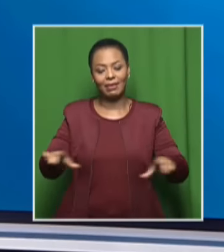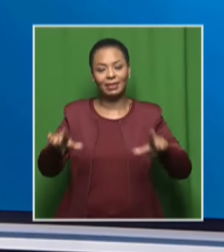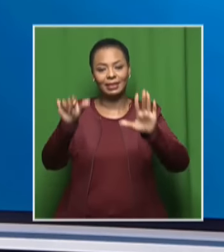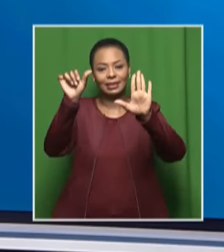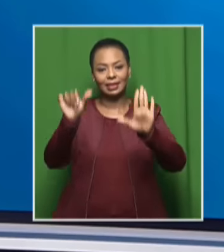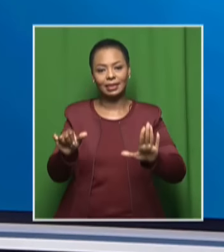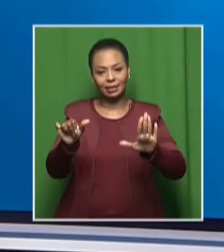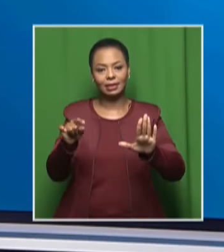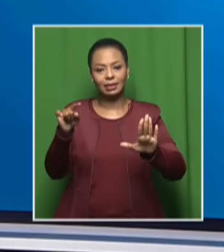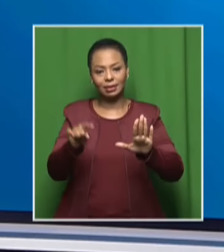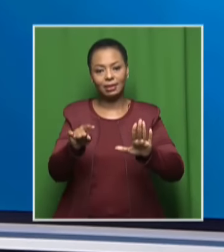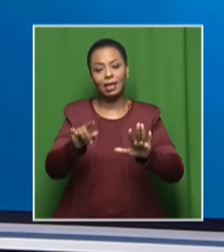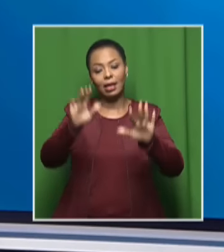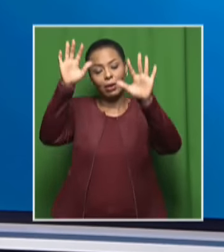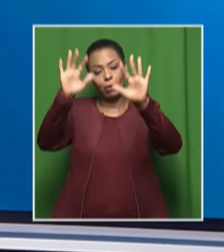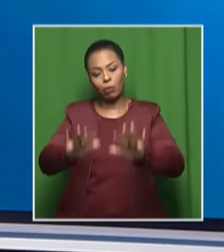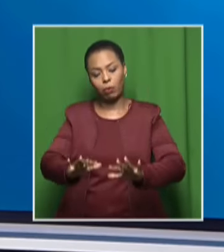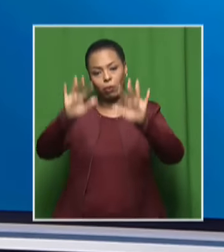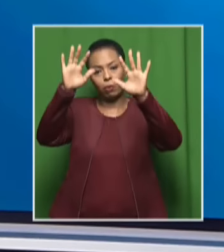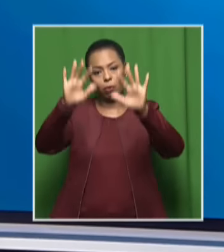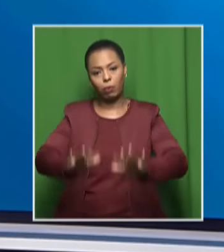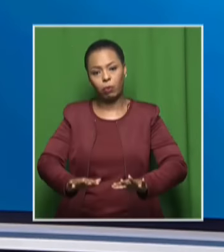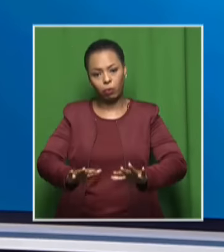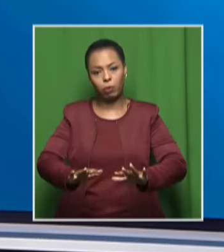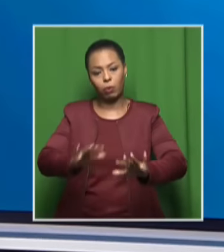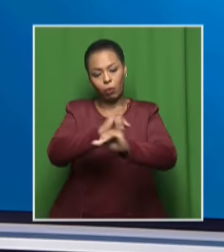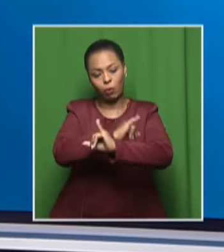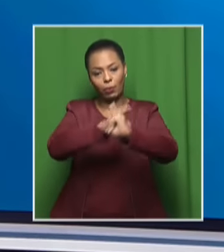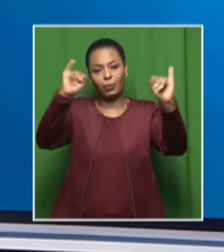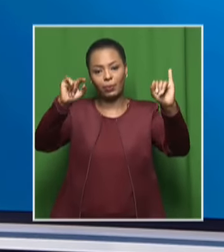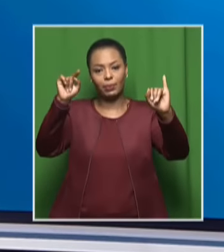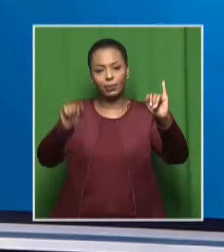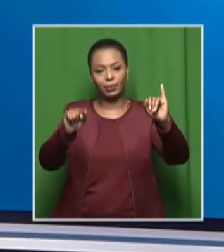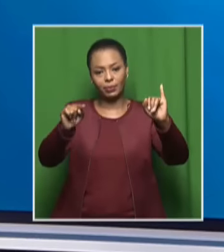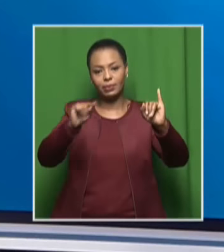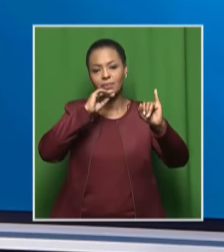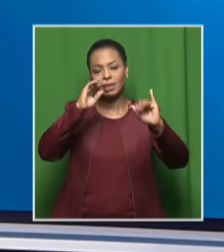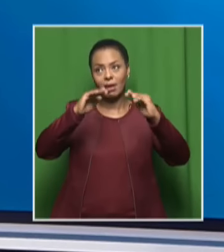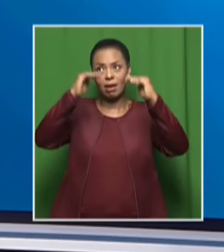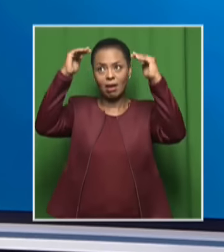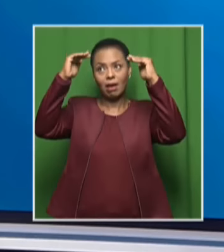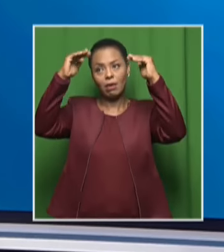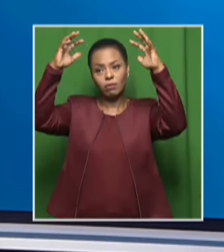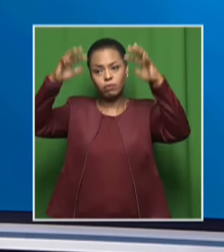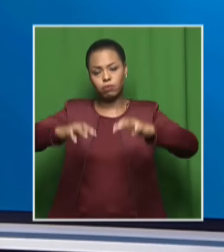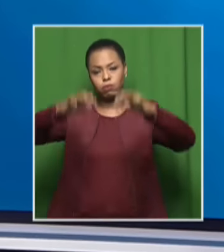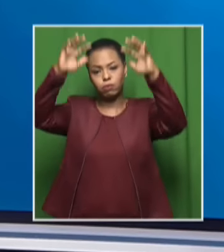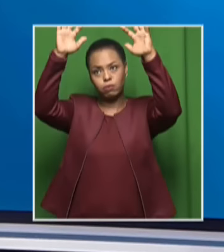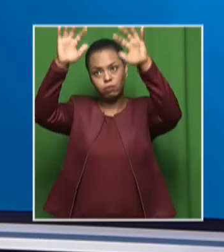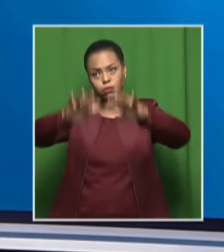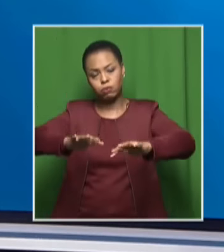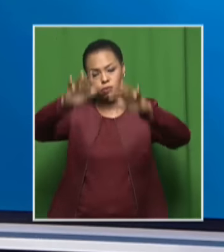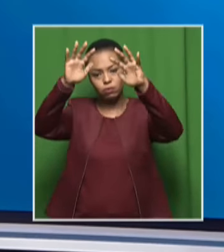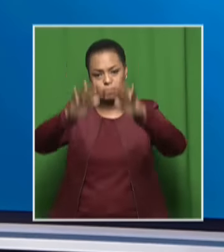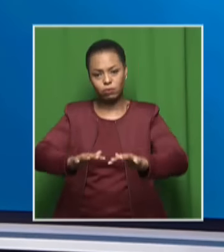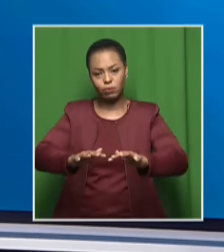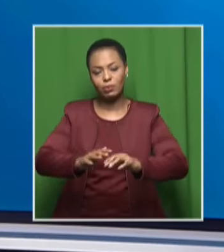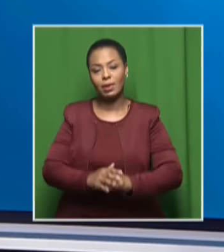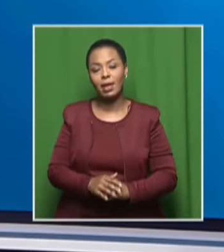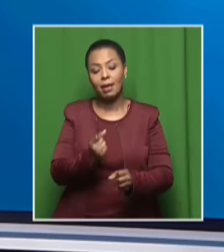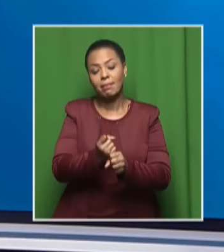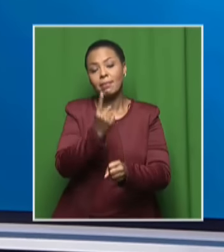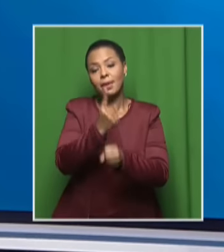the likelihood of the impact is very high, and the impact will be significant. And these conditions are actually in place over the